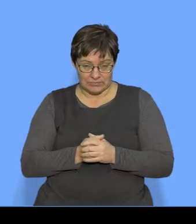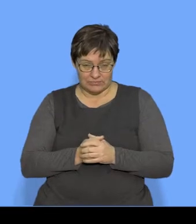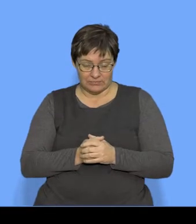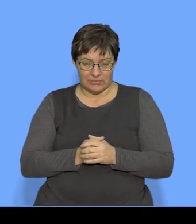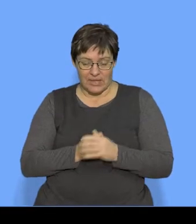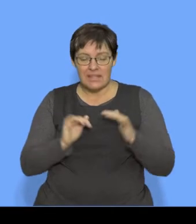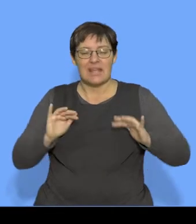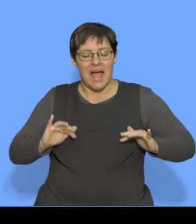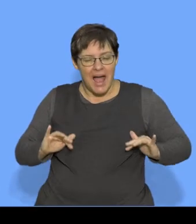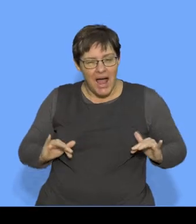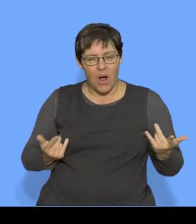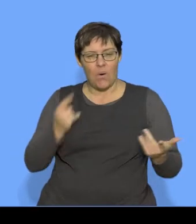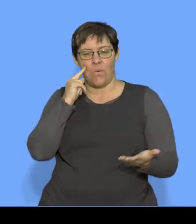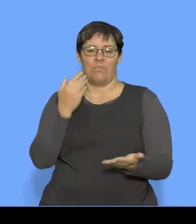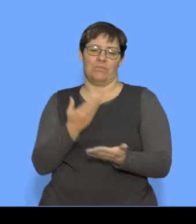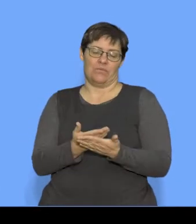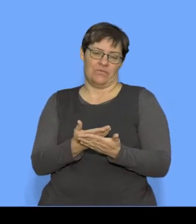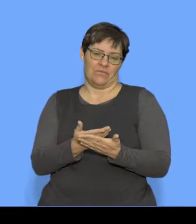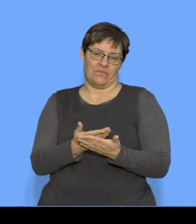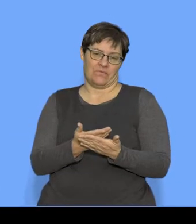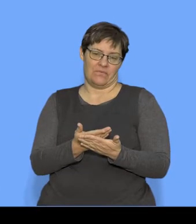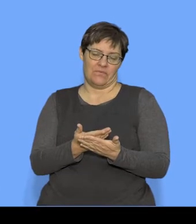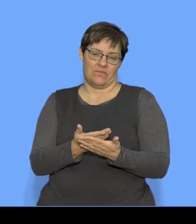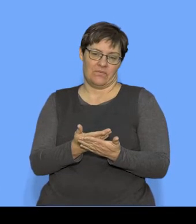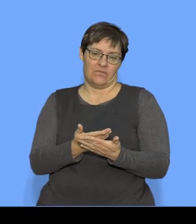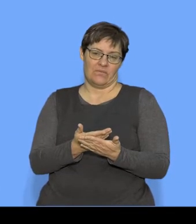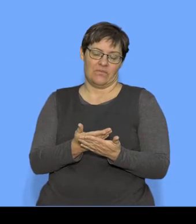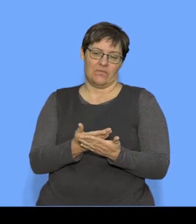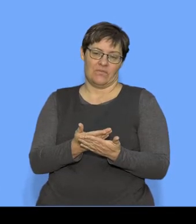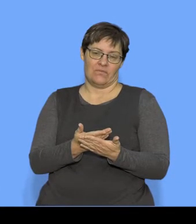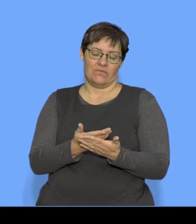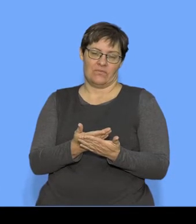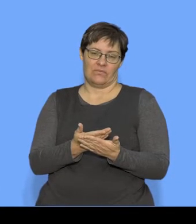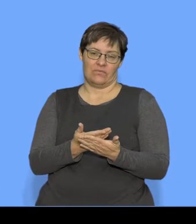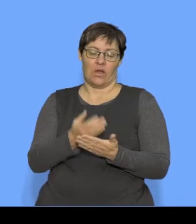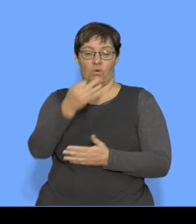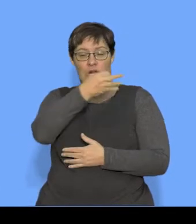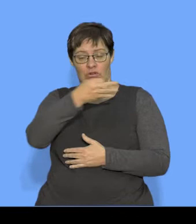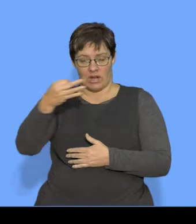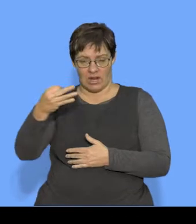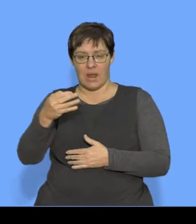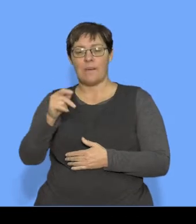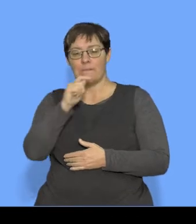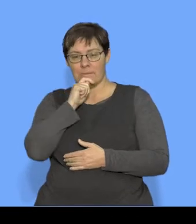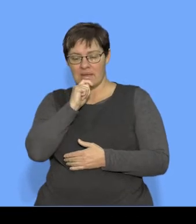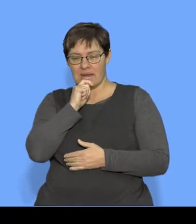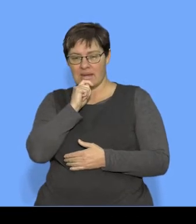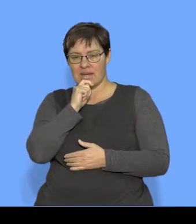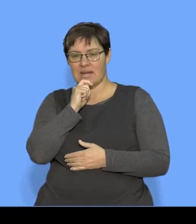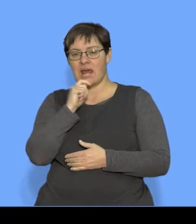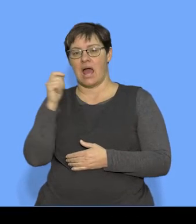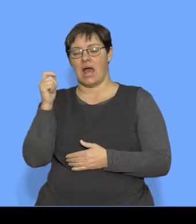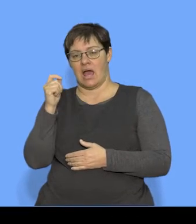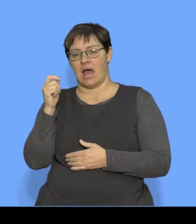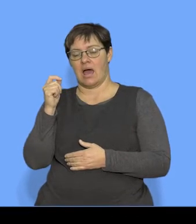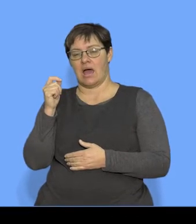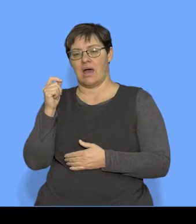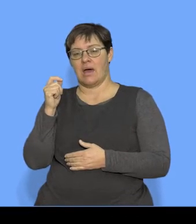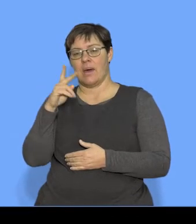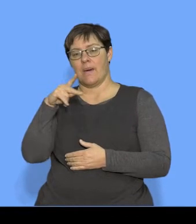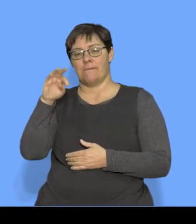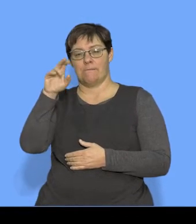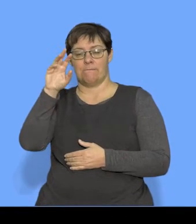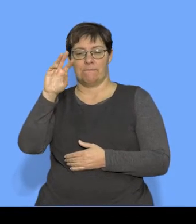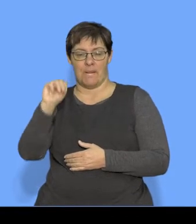these two shapes. And that's how you can then prove that a quadrilateral is a